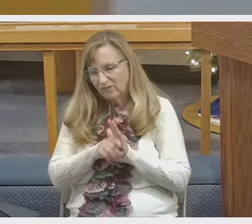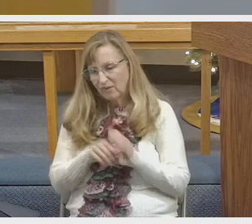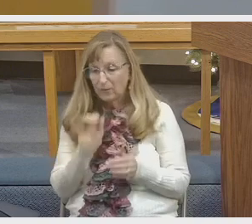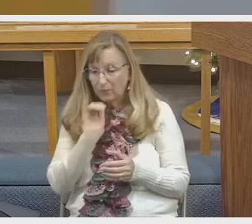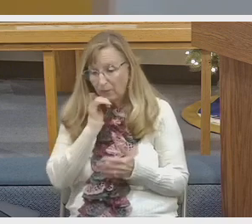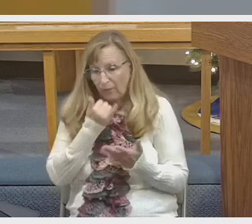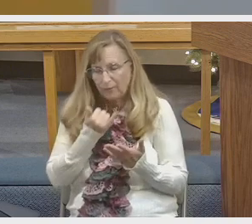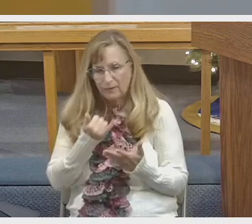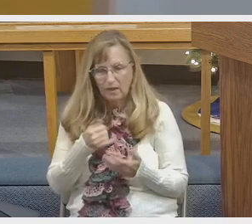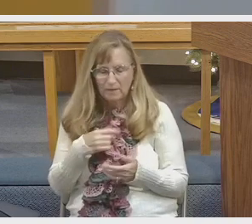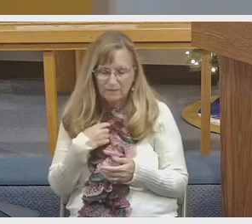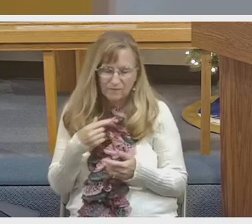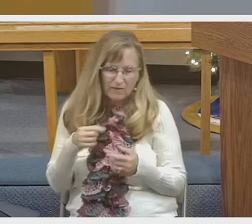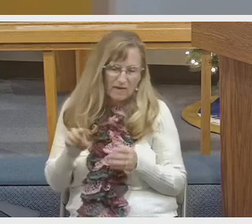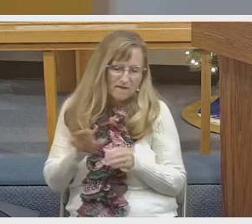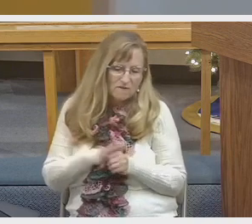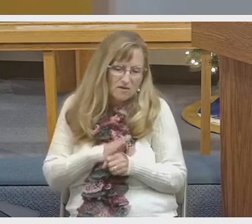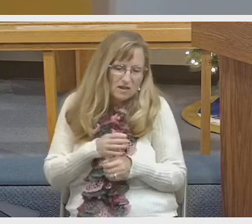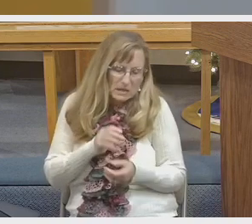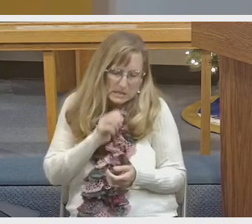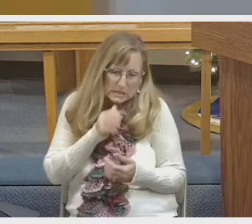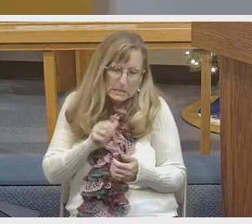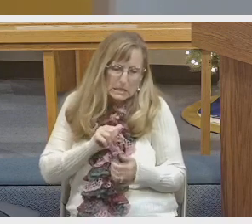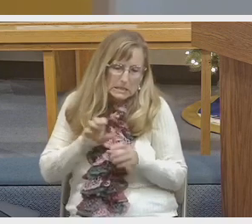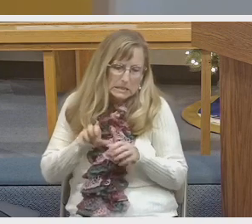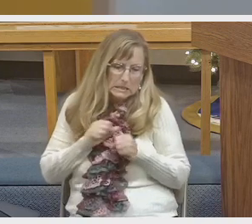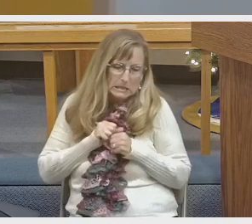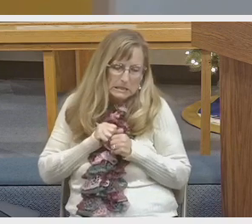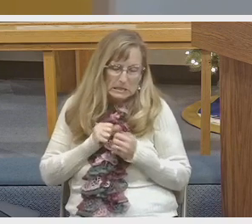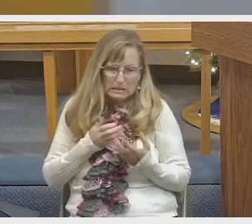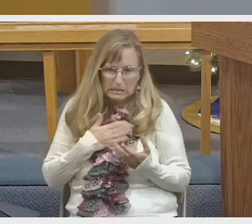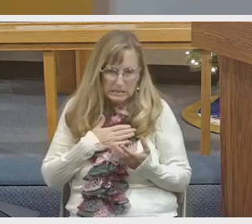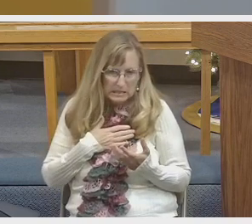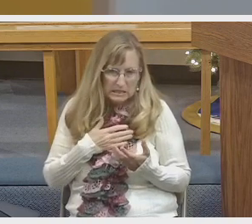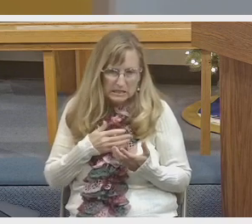I don't fully want to own it and admit it.